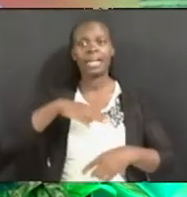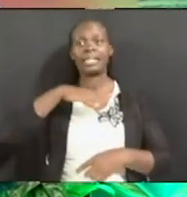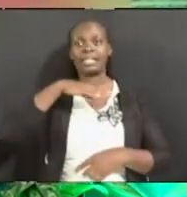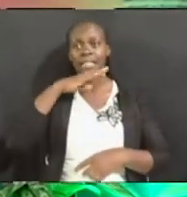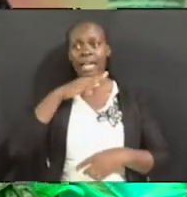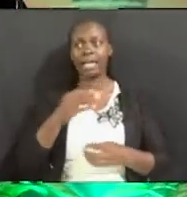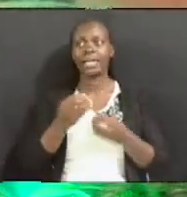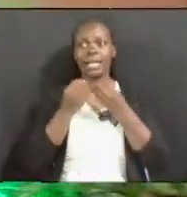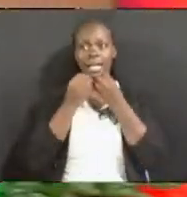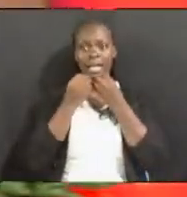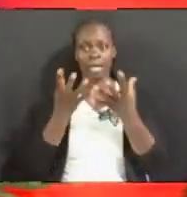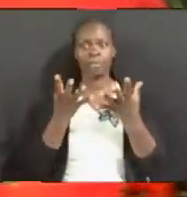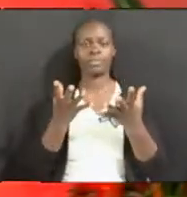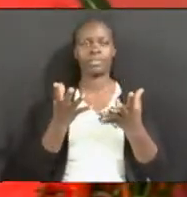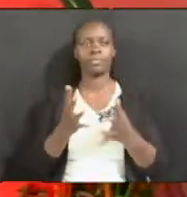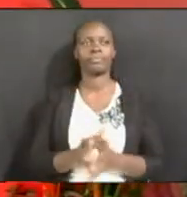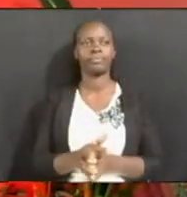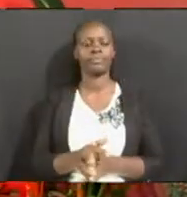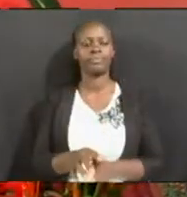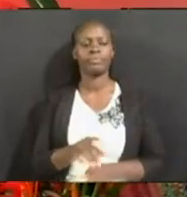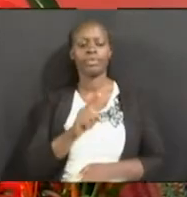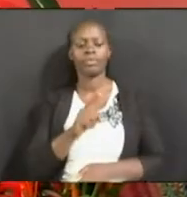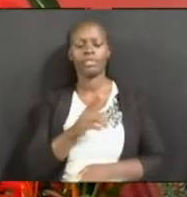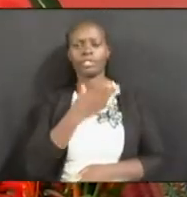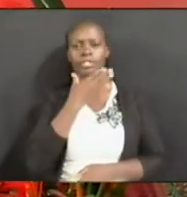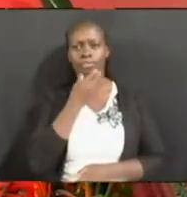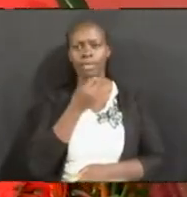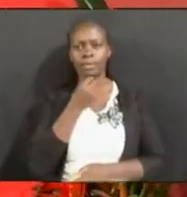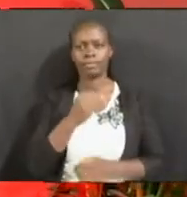Now, this man died.